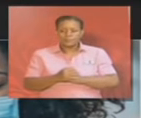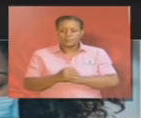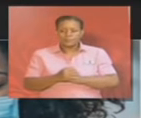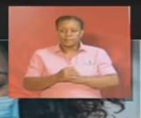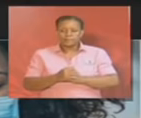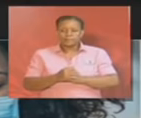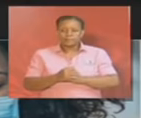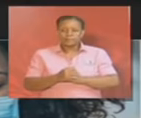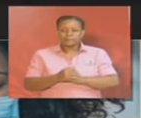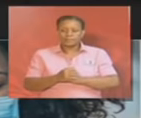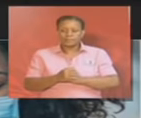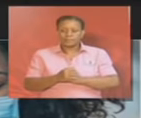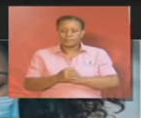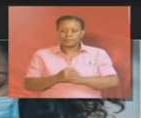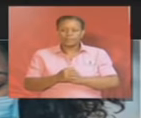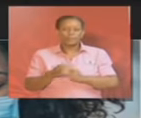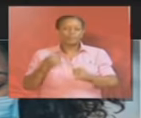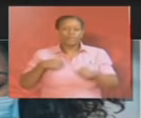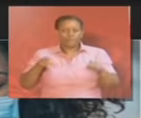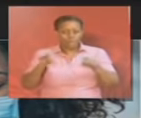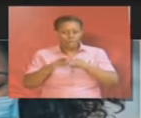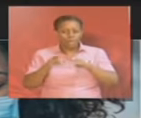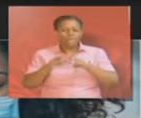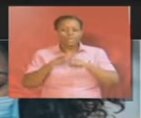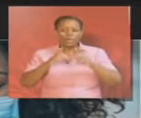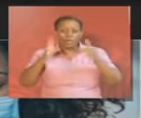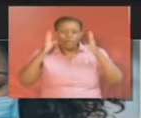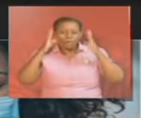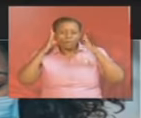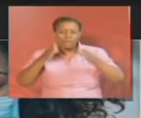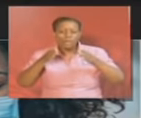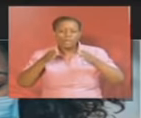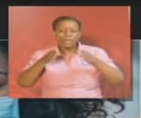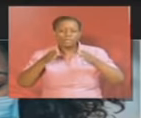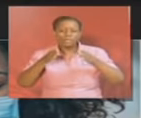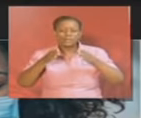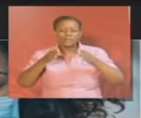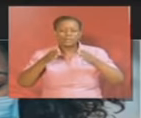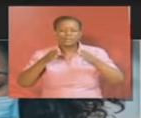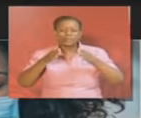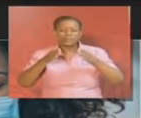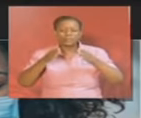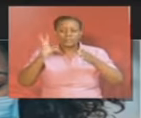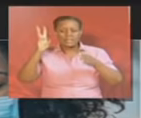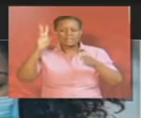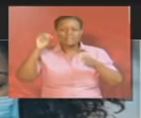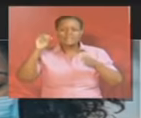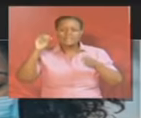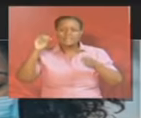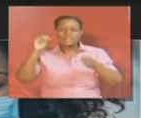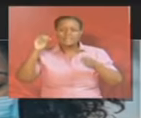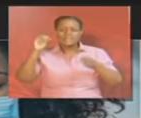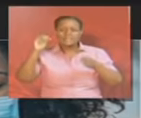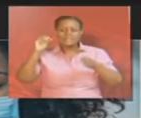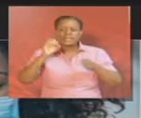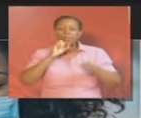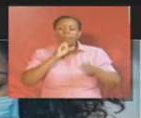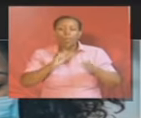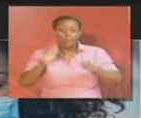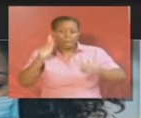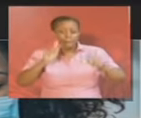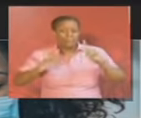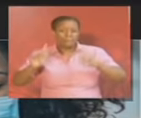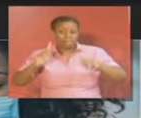the over 60 population with CNCDs, that by appointment. What we've done